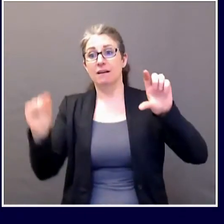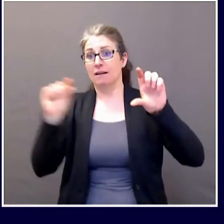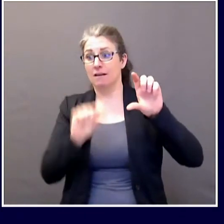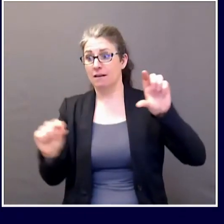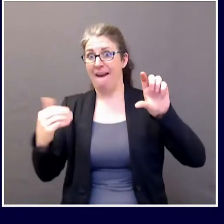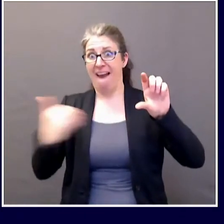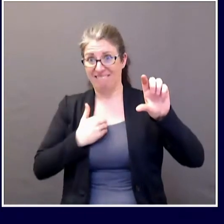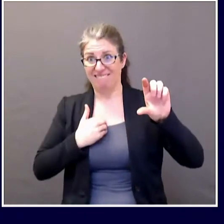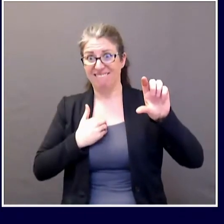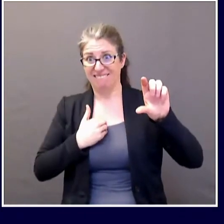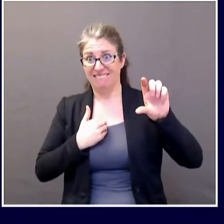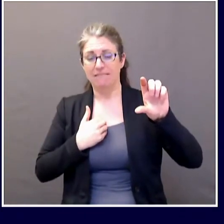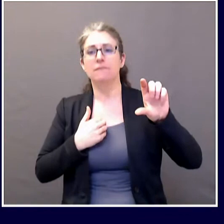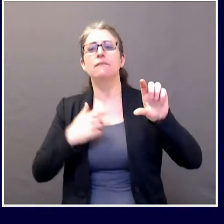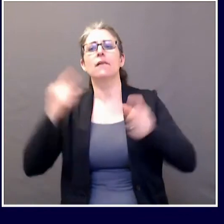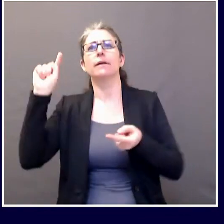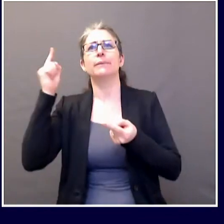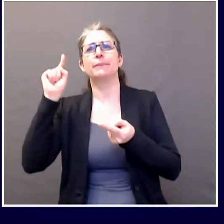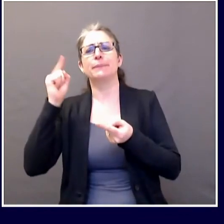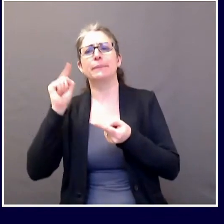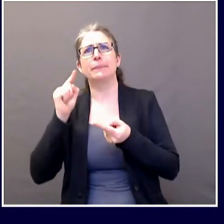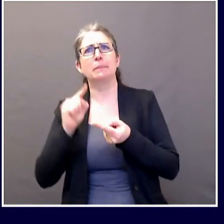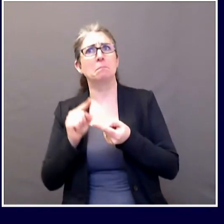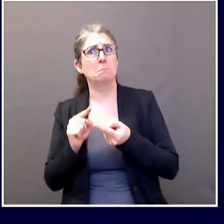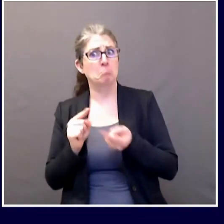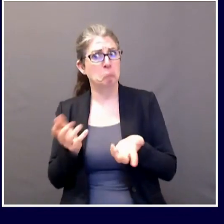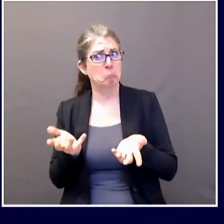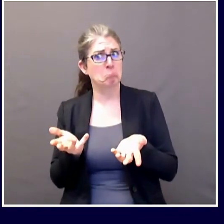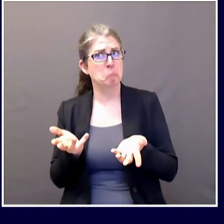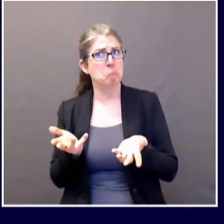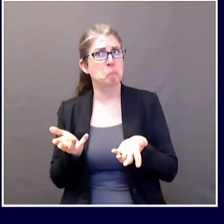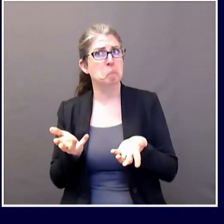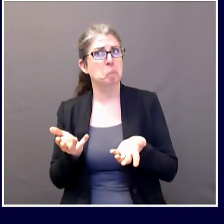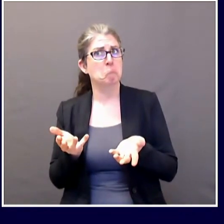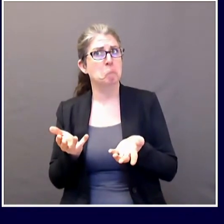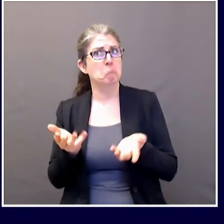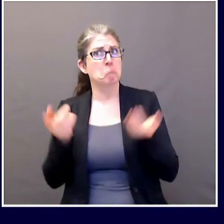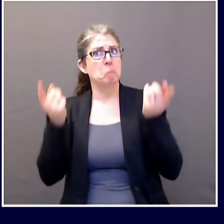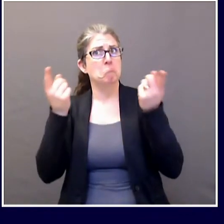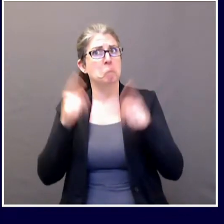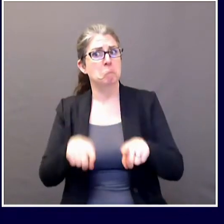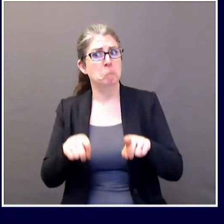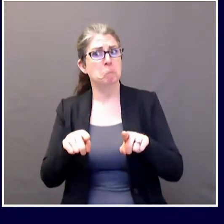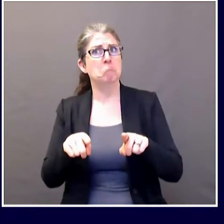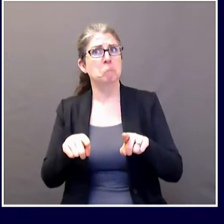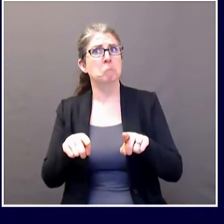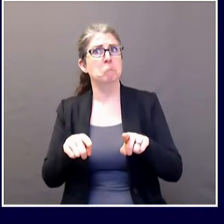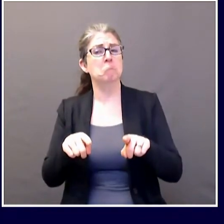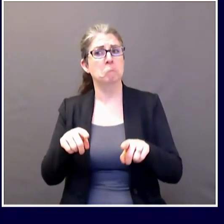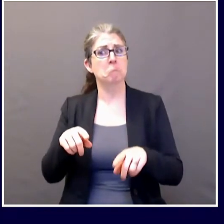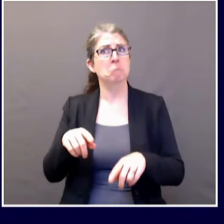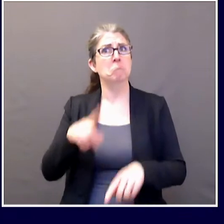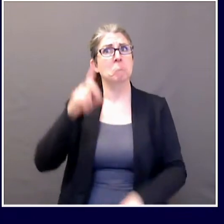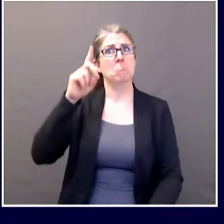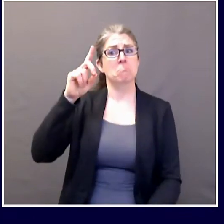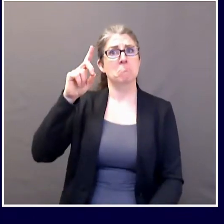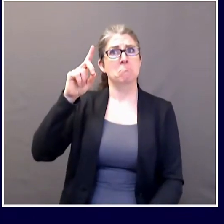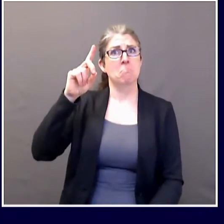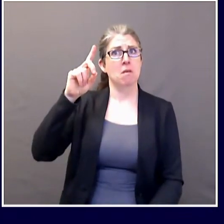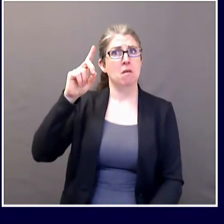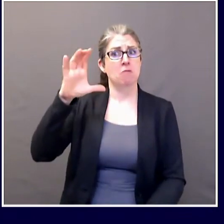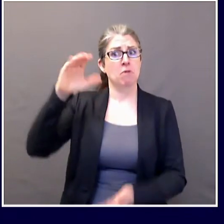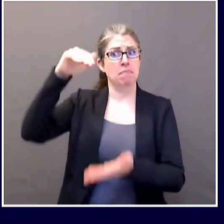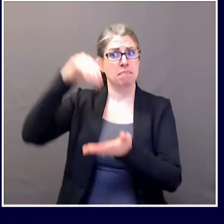with the volume of testing. Could you talk a little bit more about that? And also, could you talk about what other factors might be driving the positivity rate